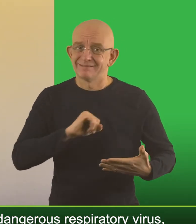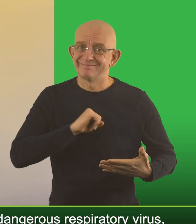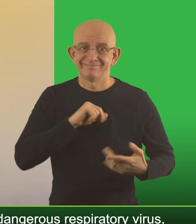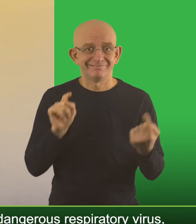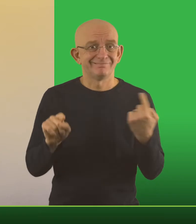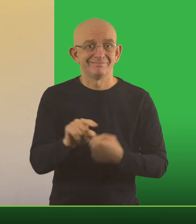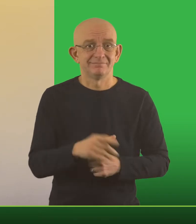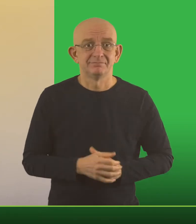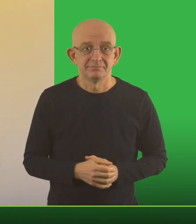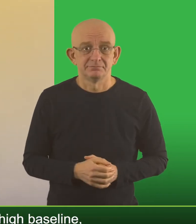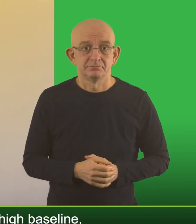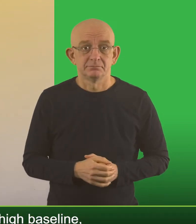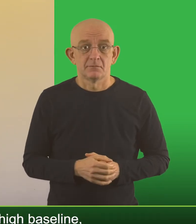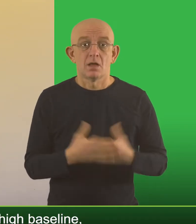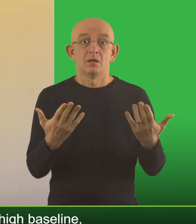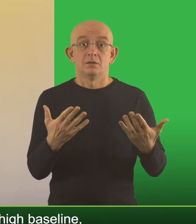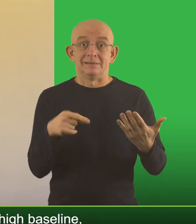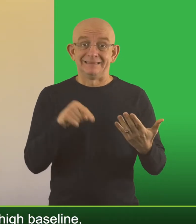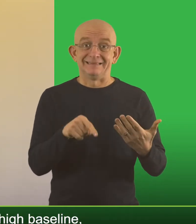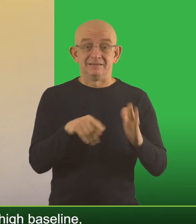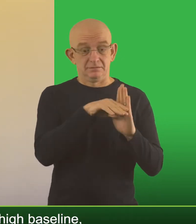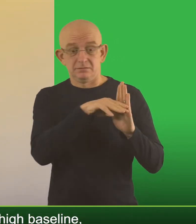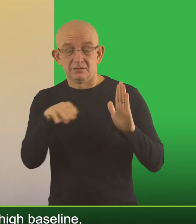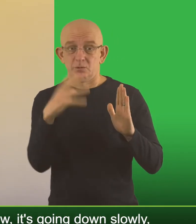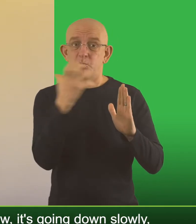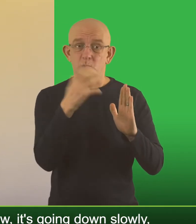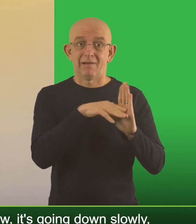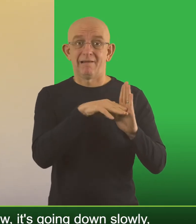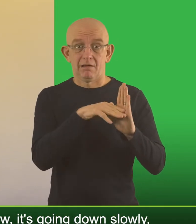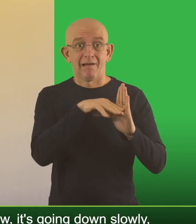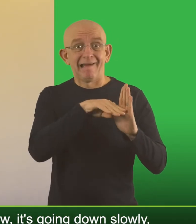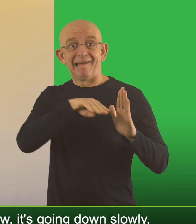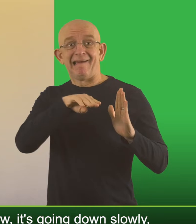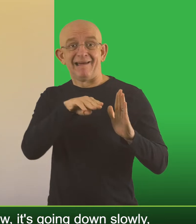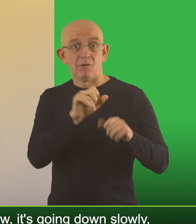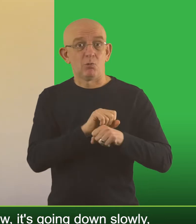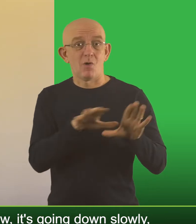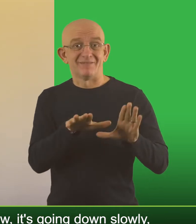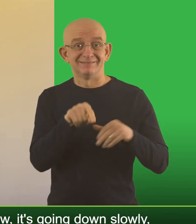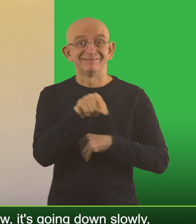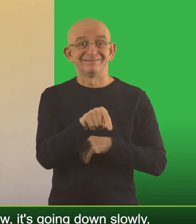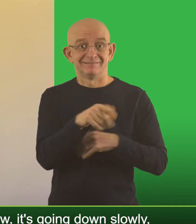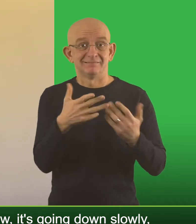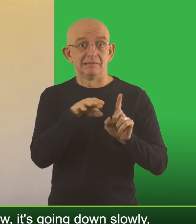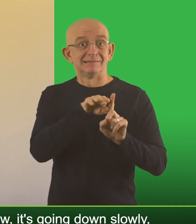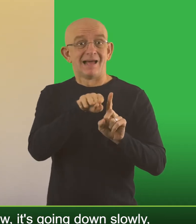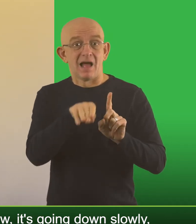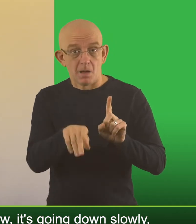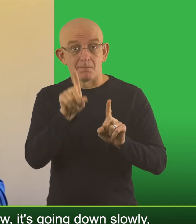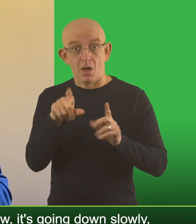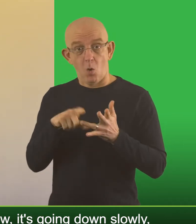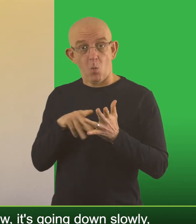people to be poorly. On the back of a massively high baseline, so we have still a high rate of COVID now. It's going